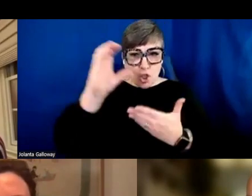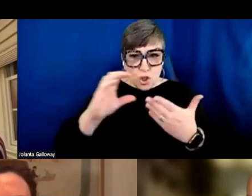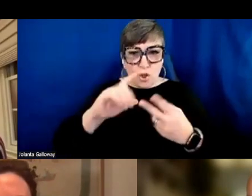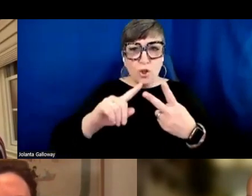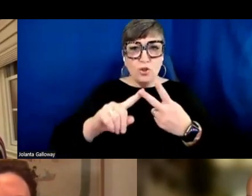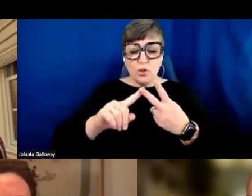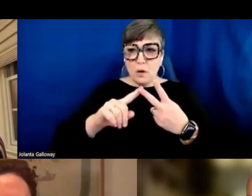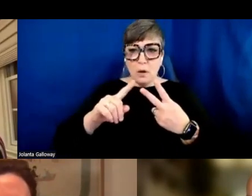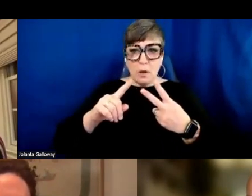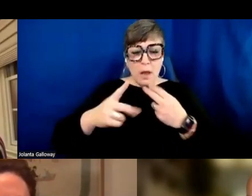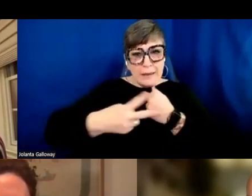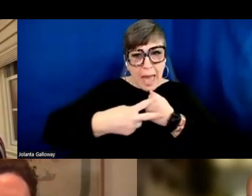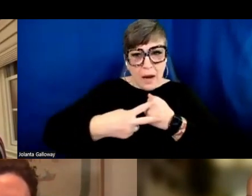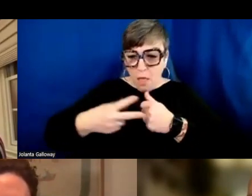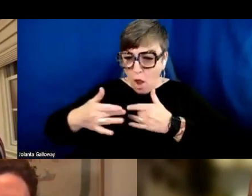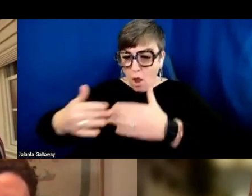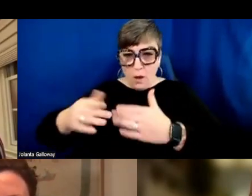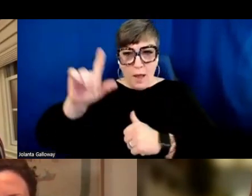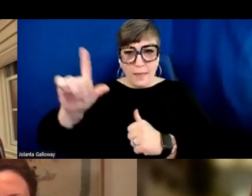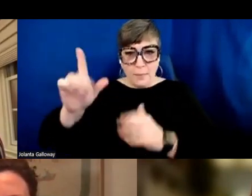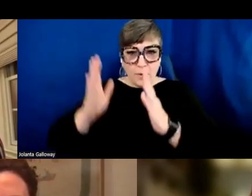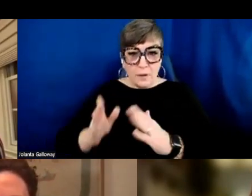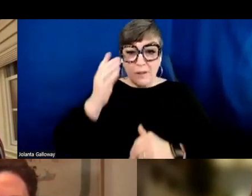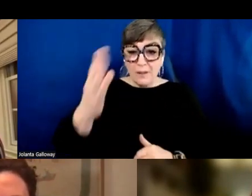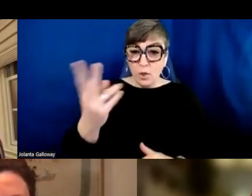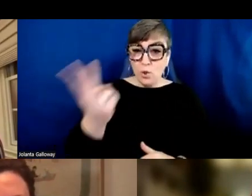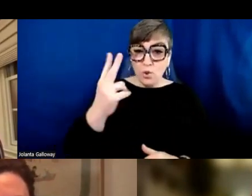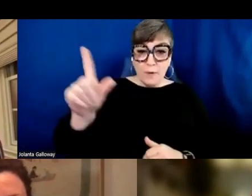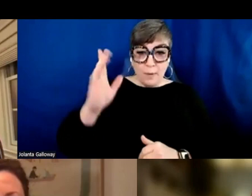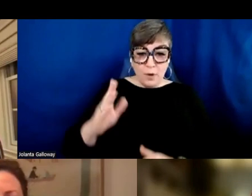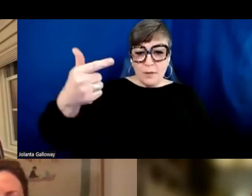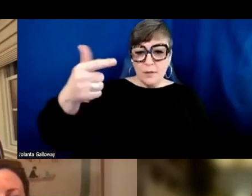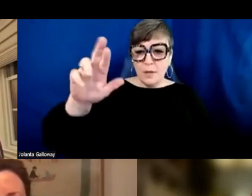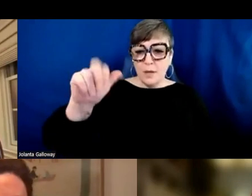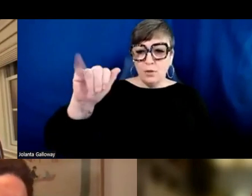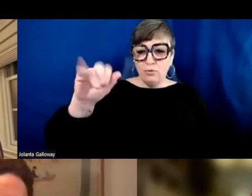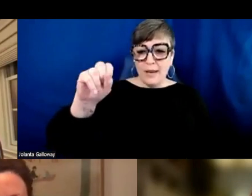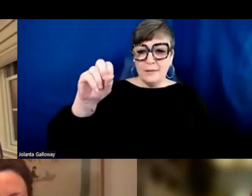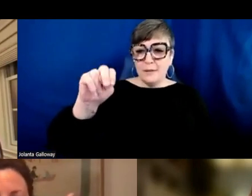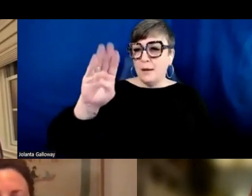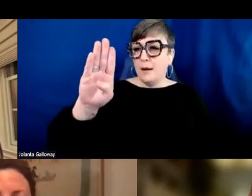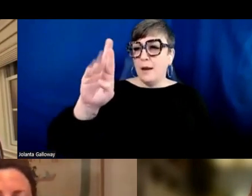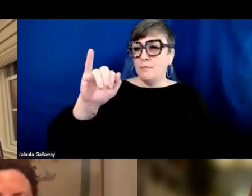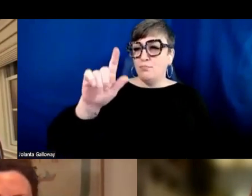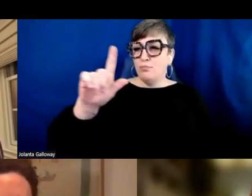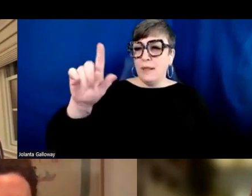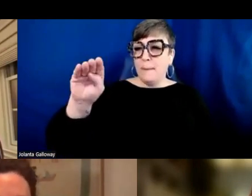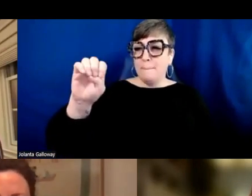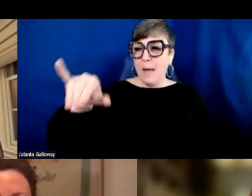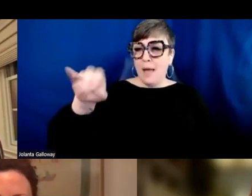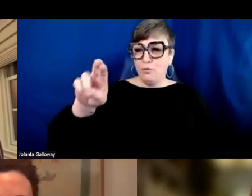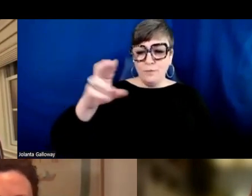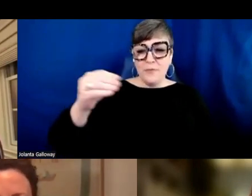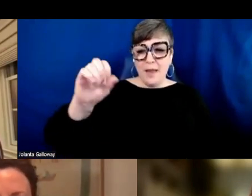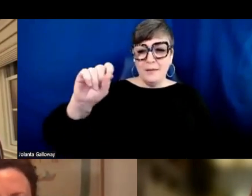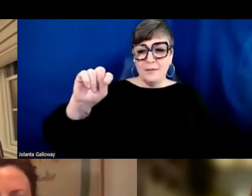Um, there are two librarians, Grayson Brillmeyer and, um, Stephanie Rosen, who've written quite a lot about stigmatizing